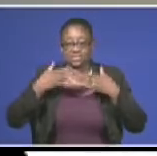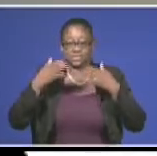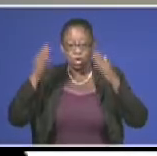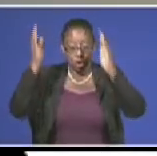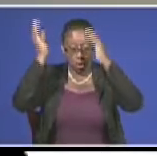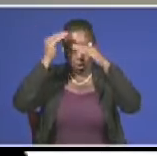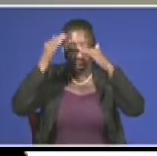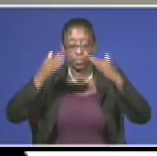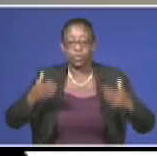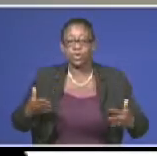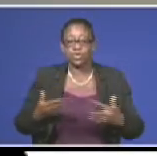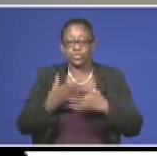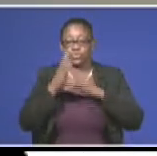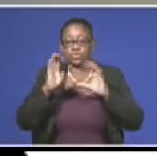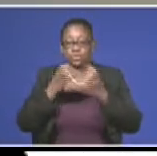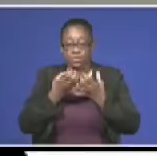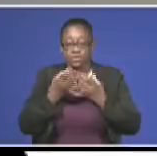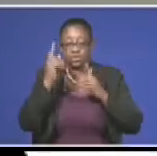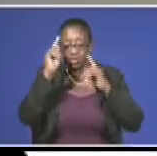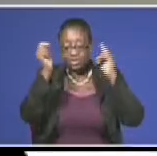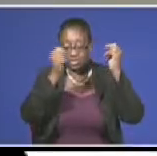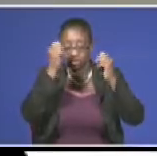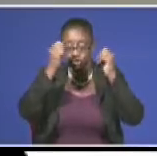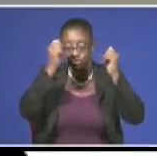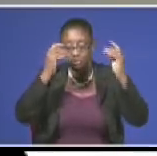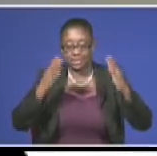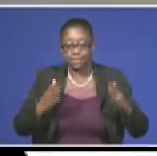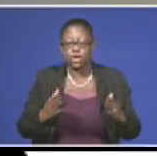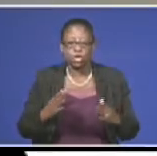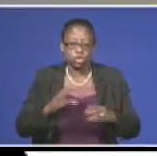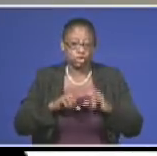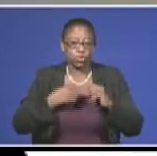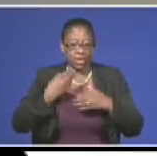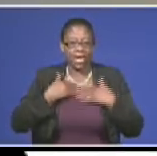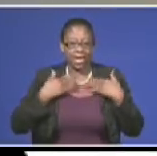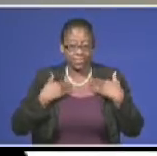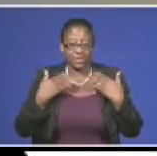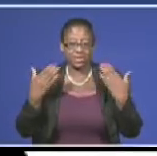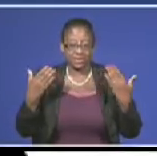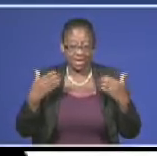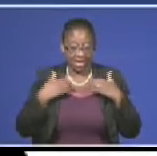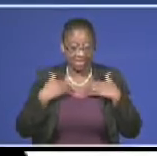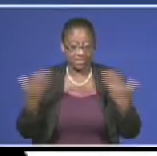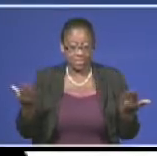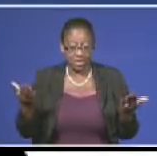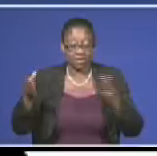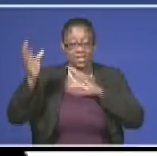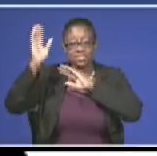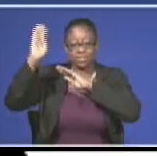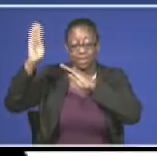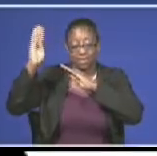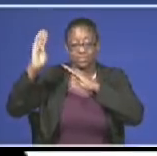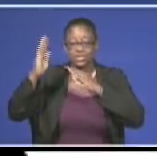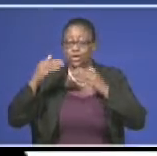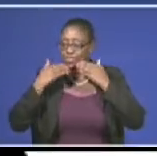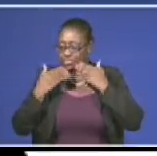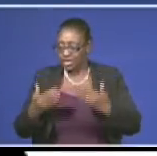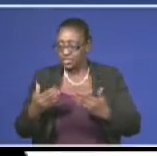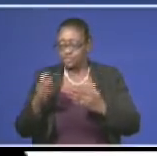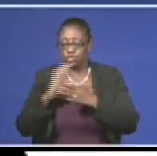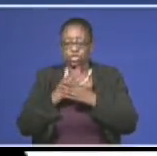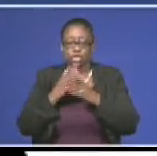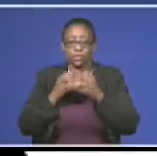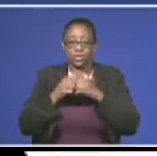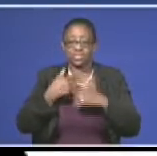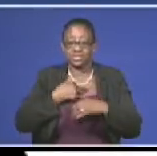through this community-based tourism. So we're very, very pleased to have him here in the Bahamas. Thank you very much, and thanks so much for sharing with us. It should